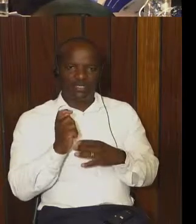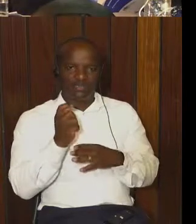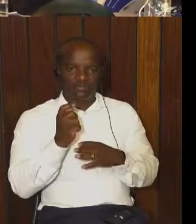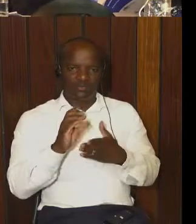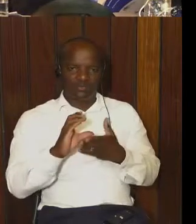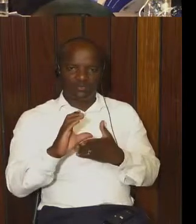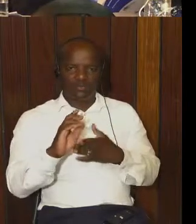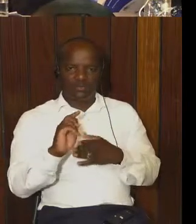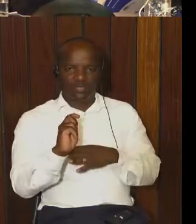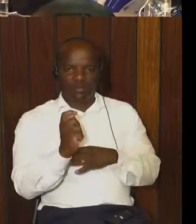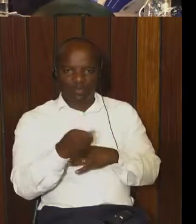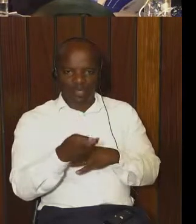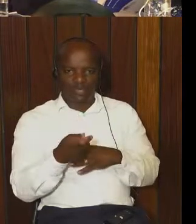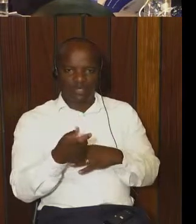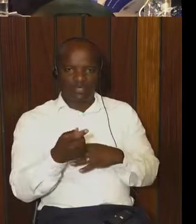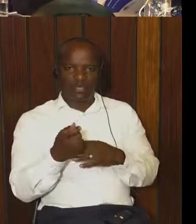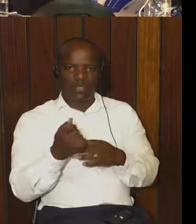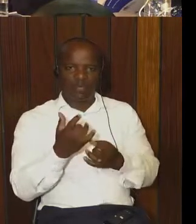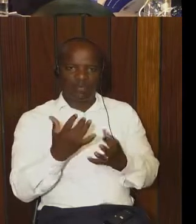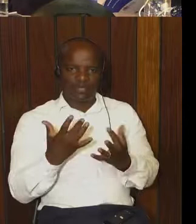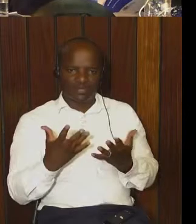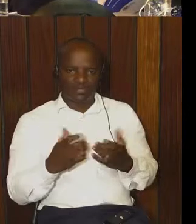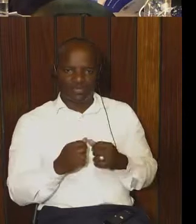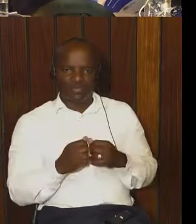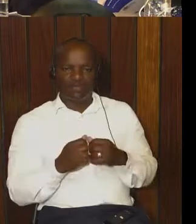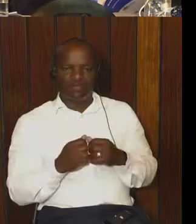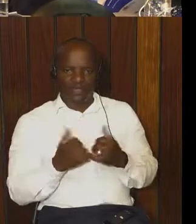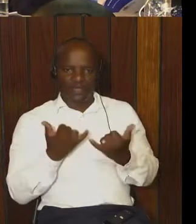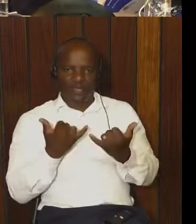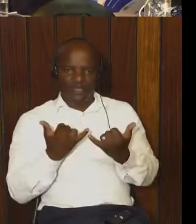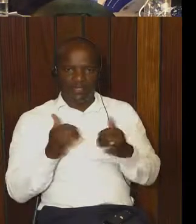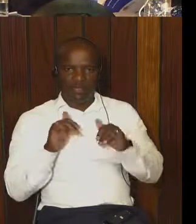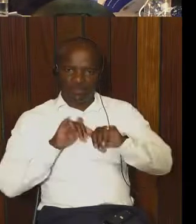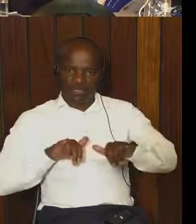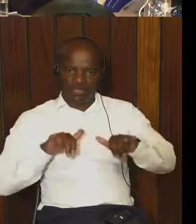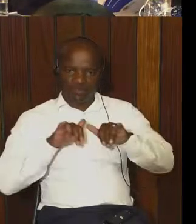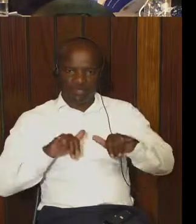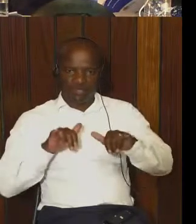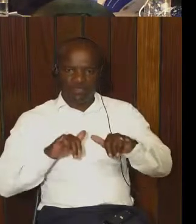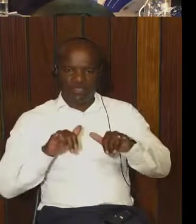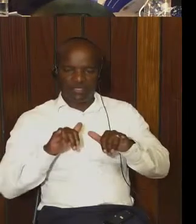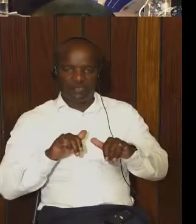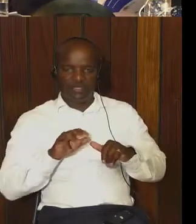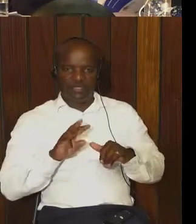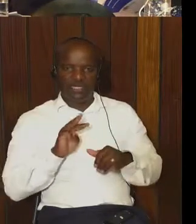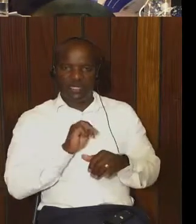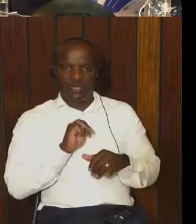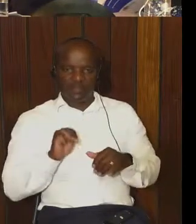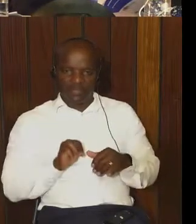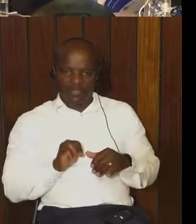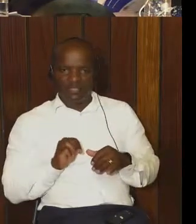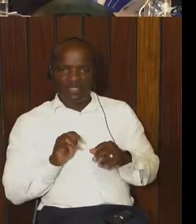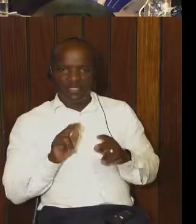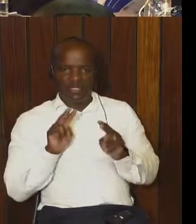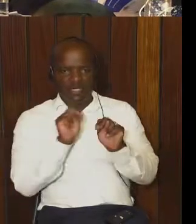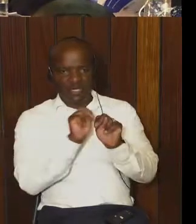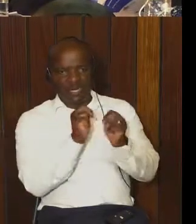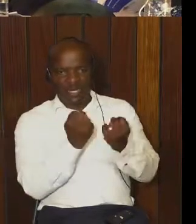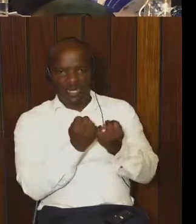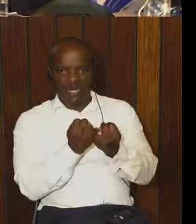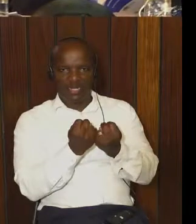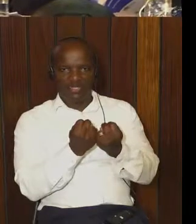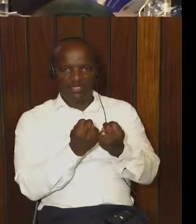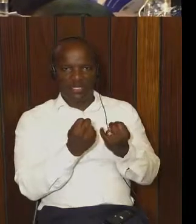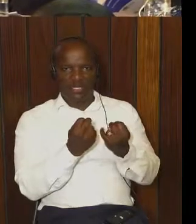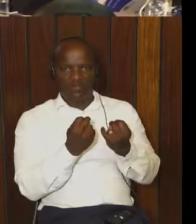that these operators are giving us. Whilst we are waiting now for that, the Minister and National Treasury is in